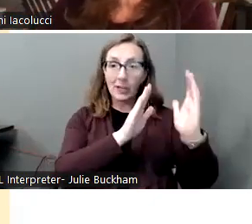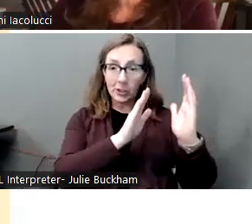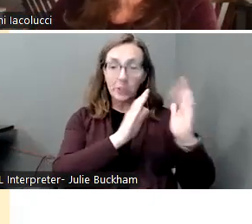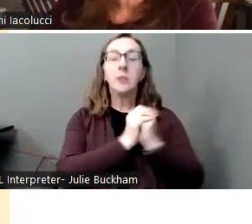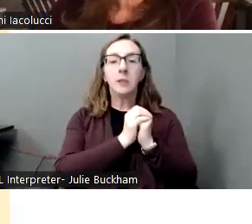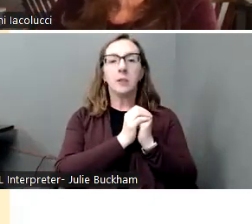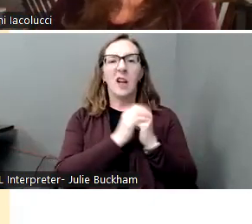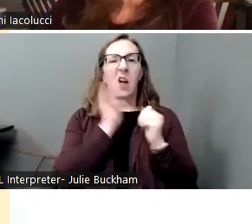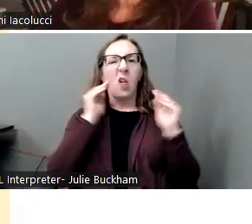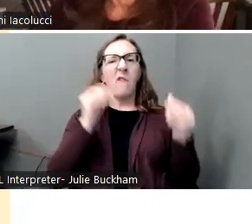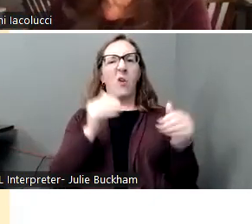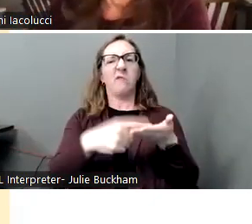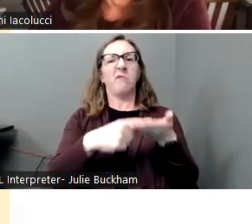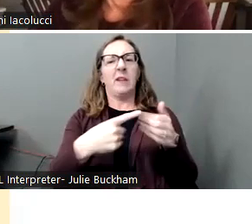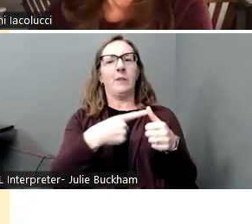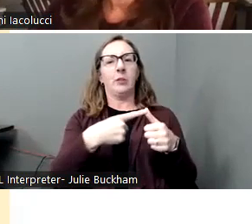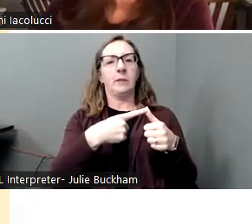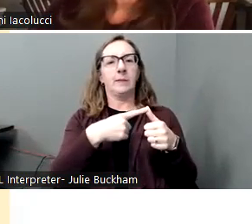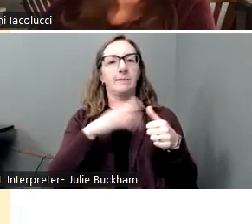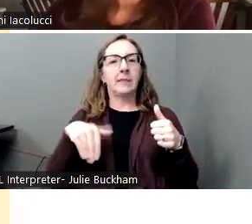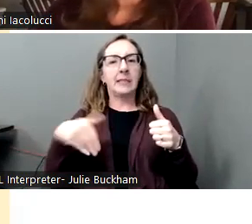bit first. Next slide, please.